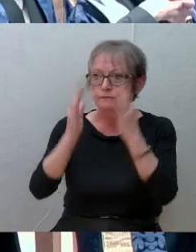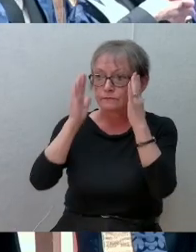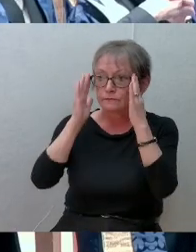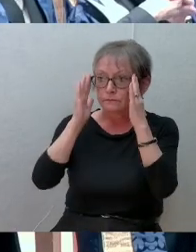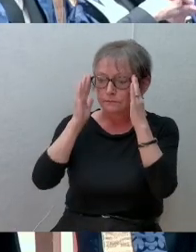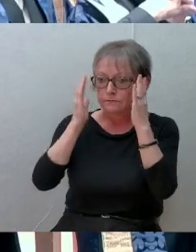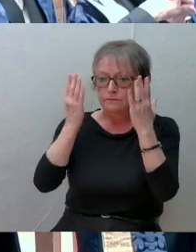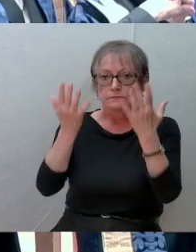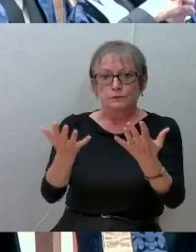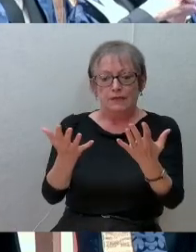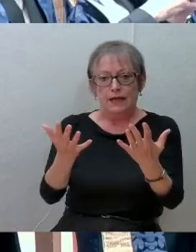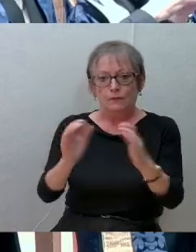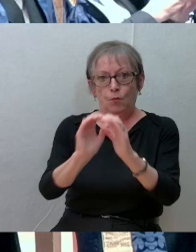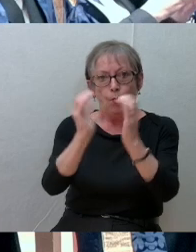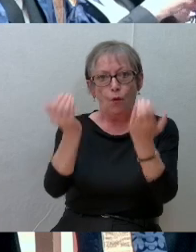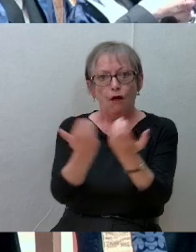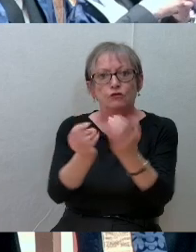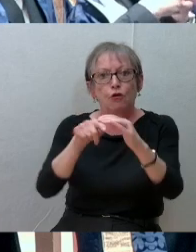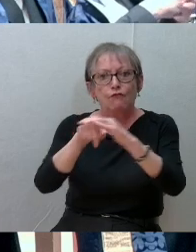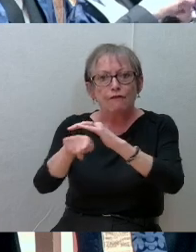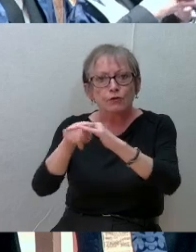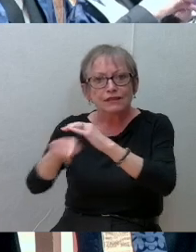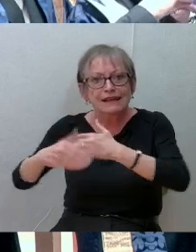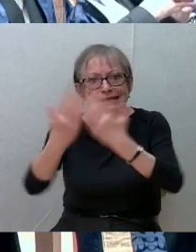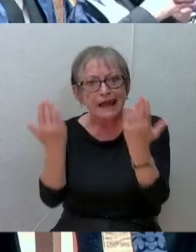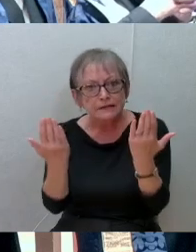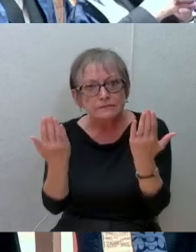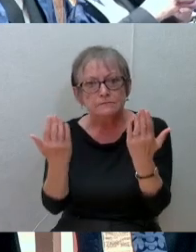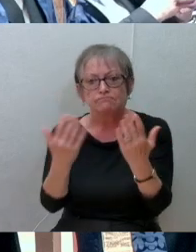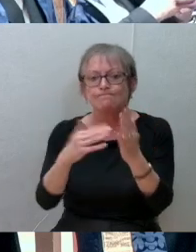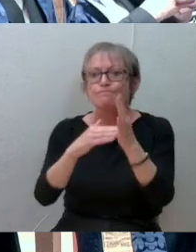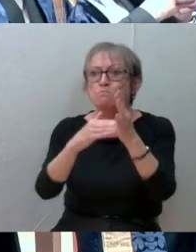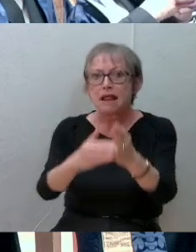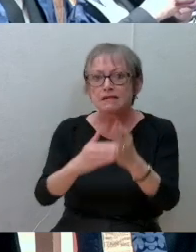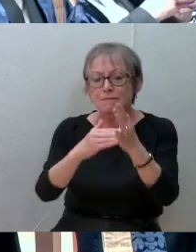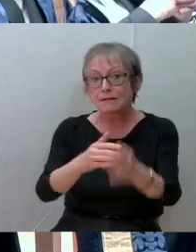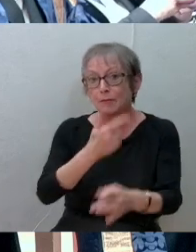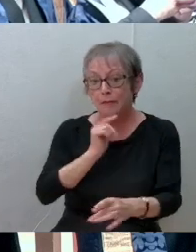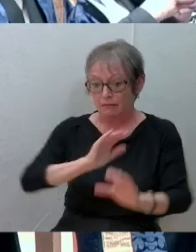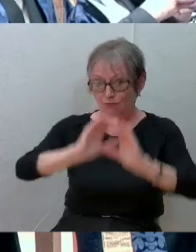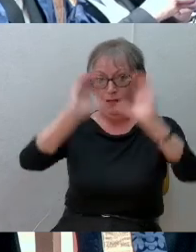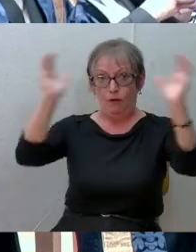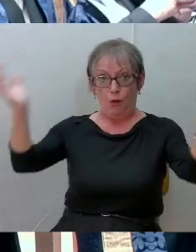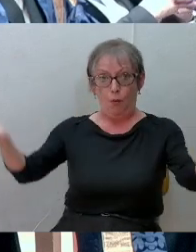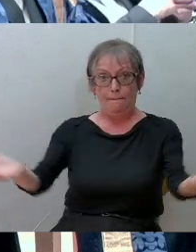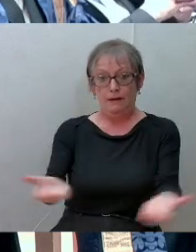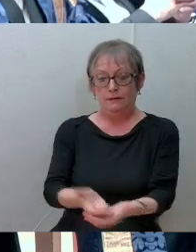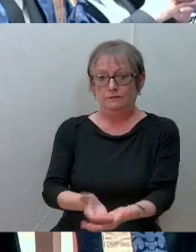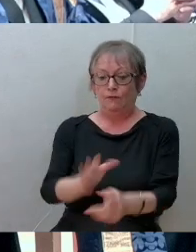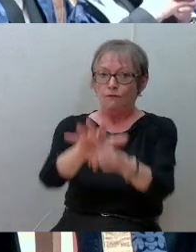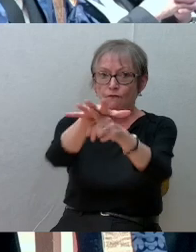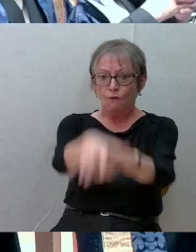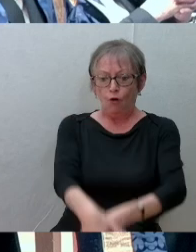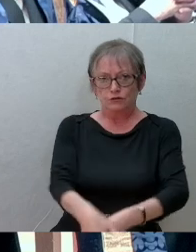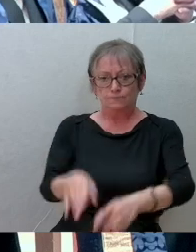Today is World Refugee Day, and there are millions of people around the globe who are forced to